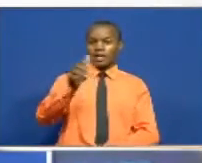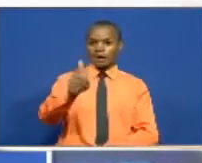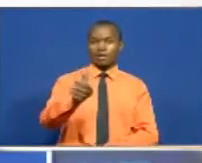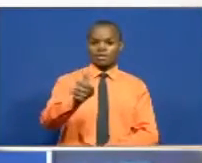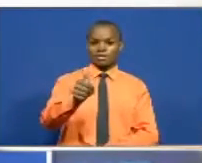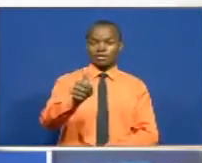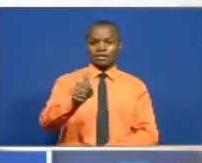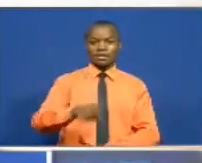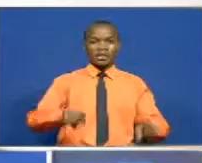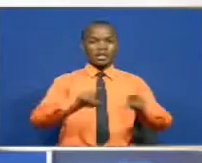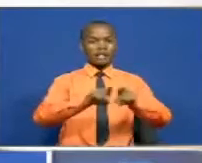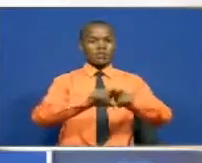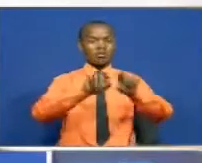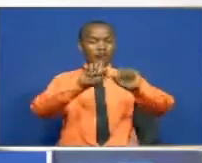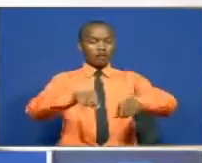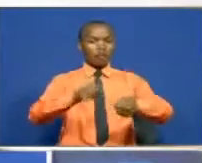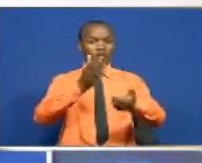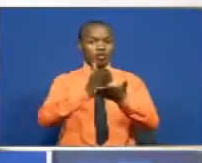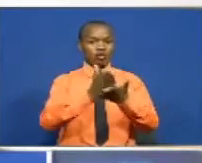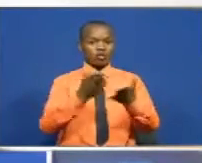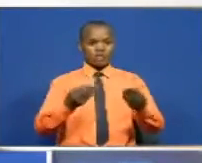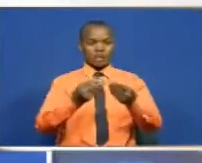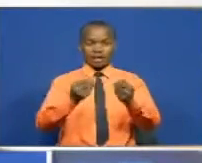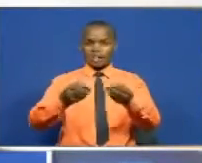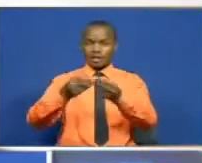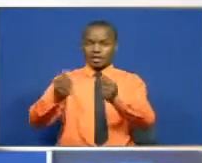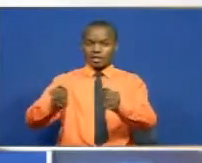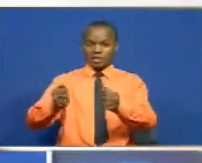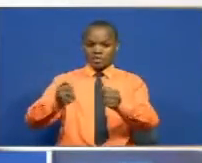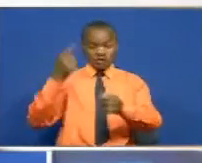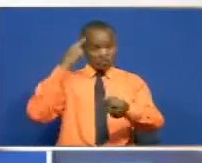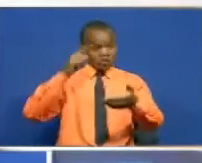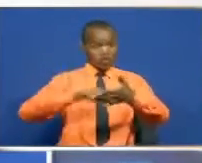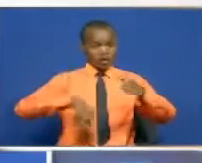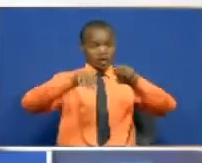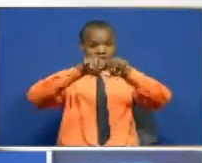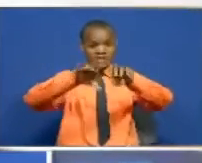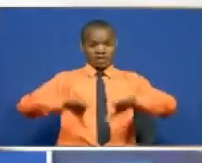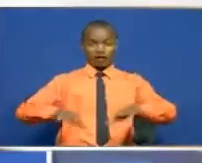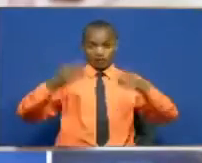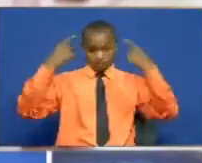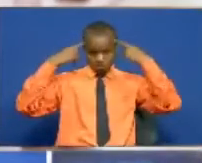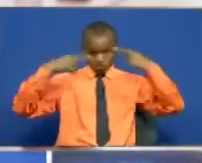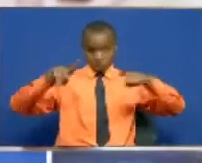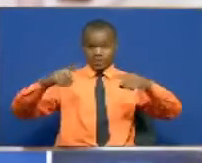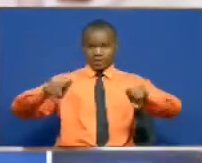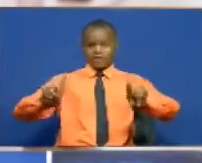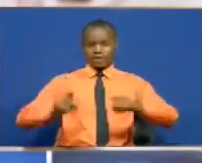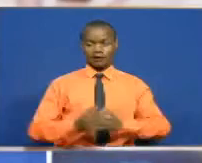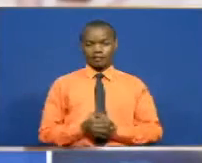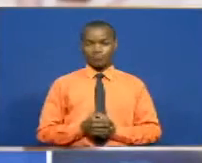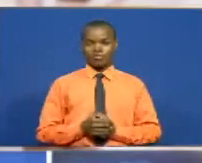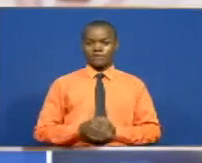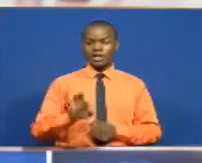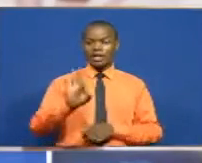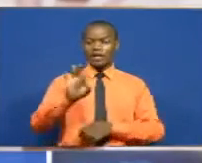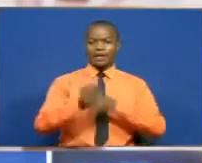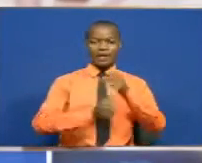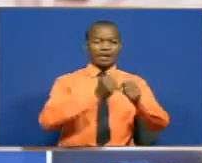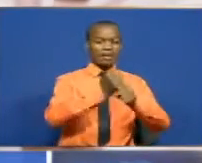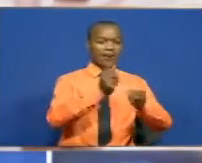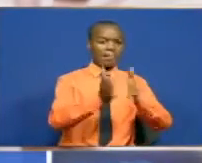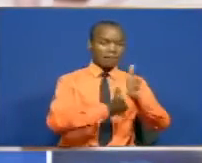it will make it that much more easy for devolution to succeed. The three-year recovery strategy